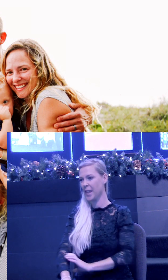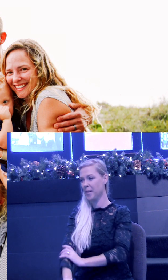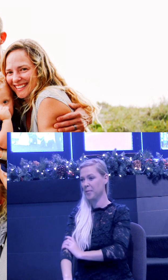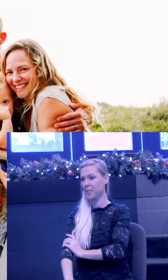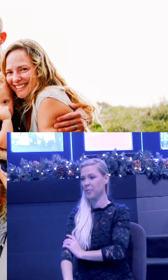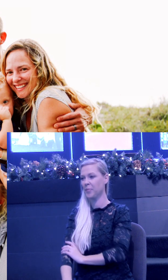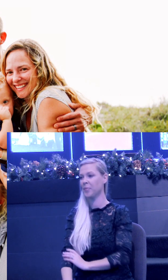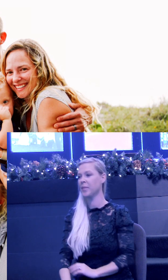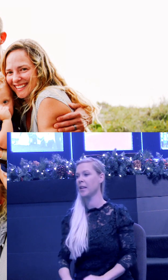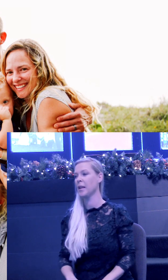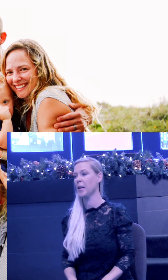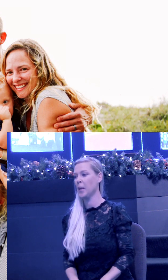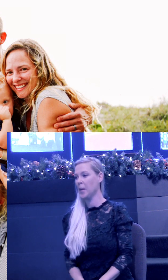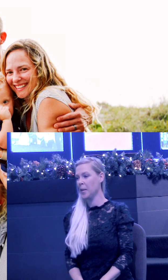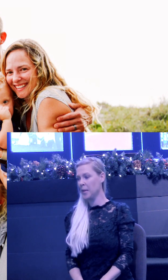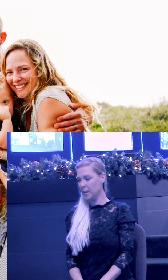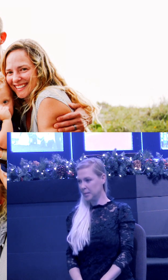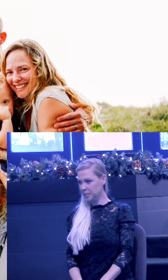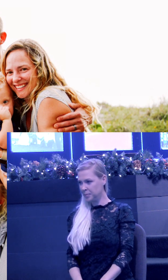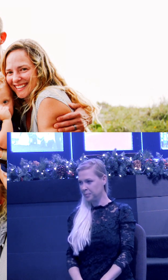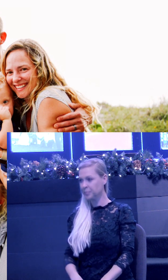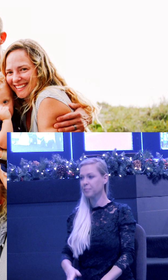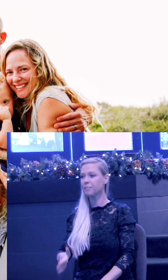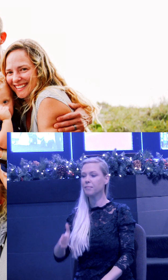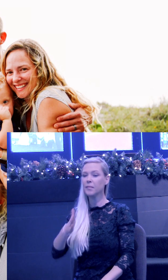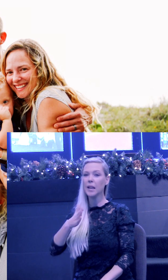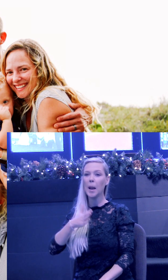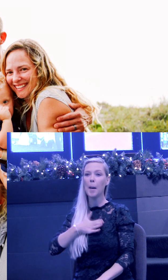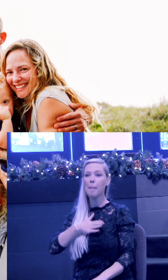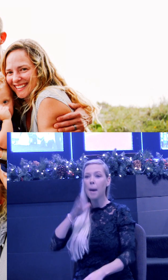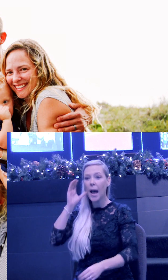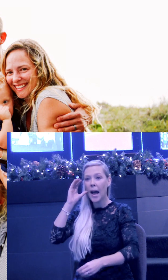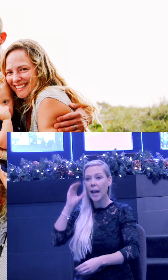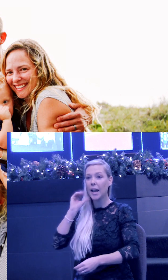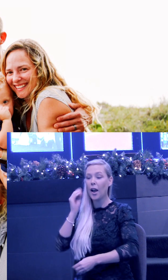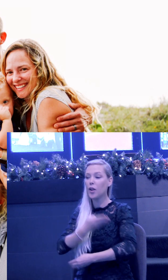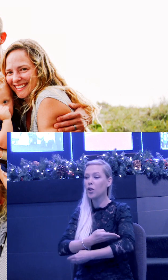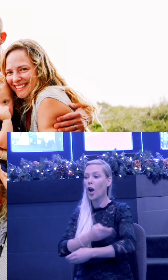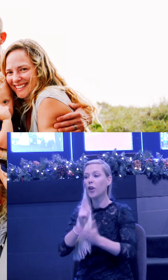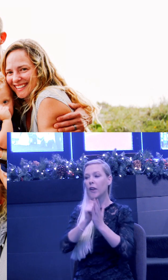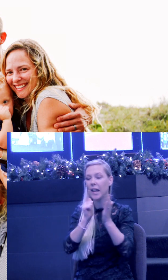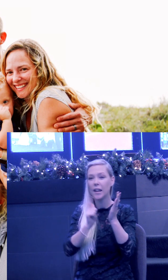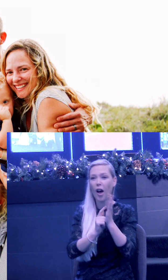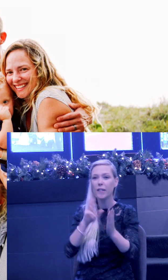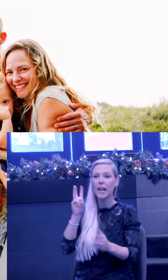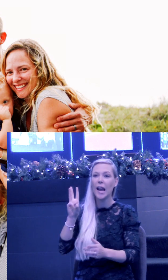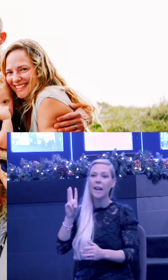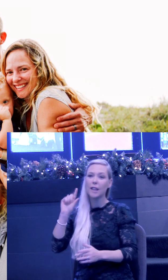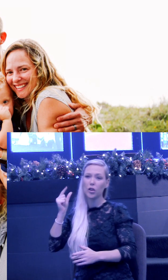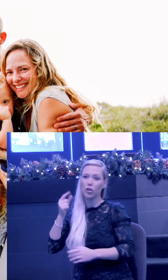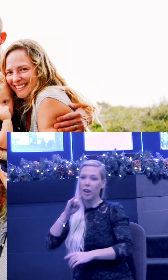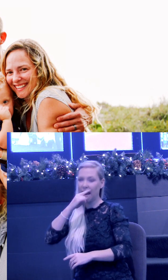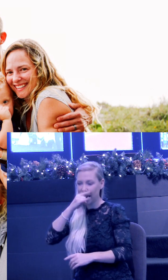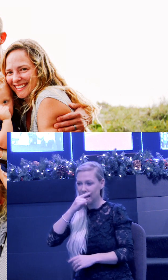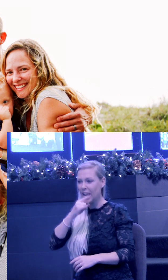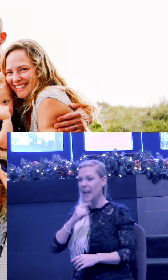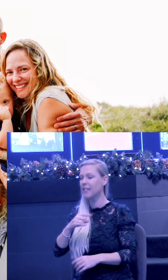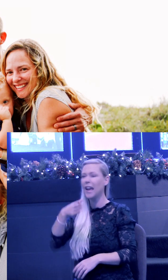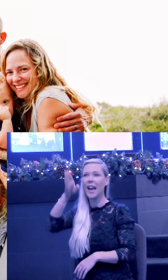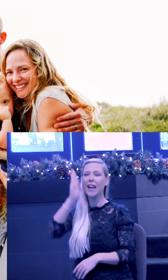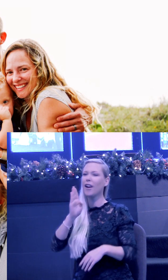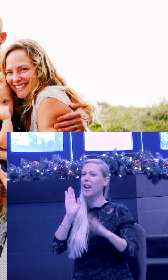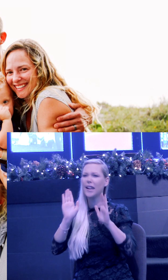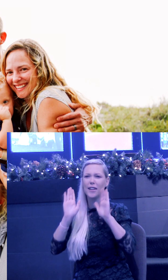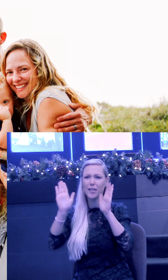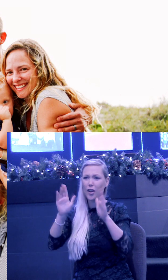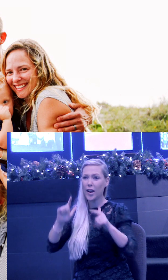so there's Danielle, who's married to Stephen, and Alex is married to Chris, and we got 6 grandkids, and just God is so good, and life is good. And the cool